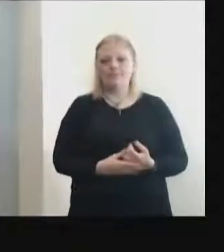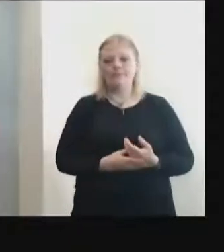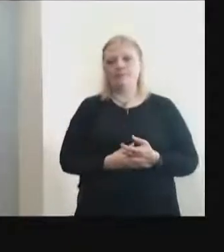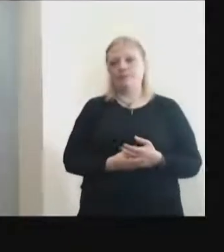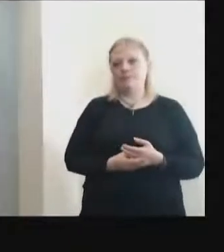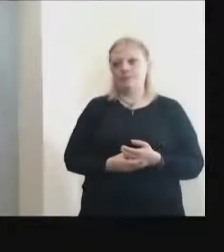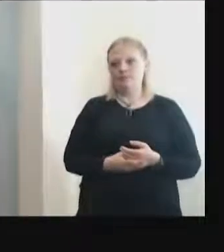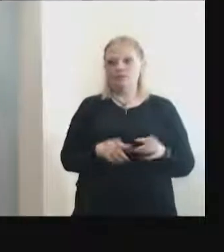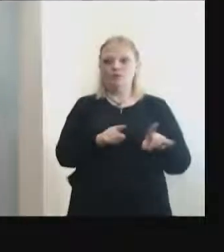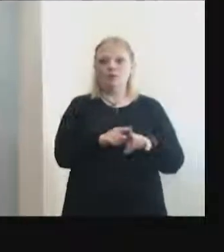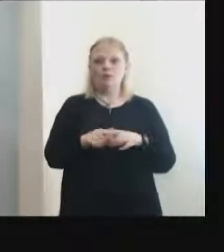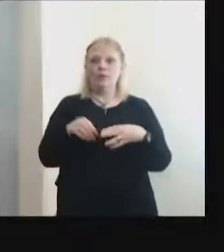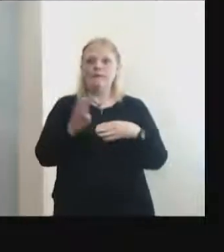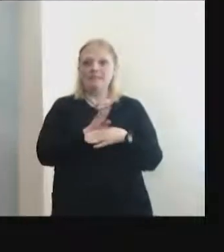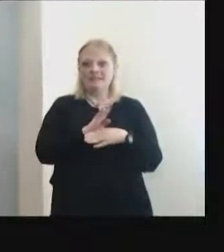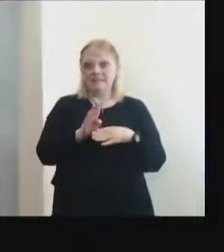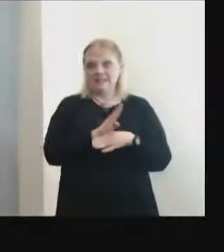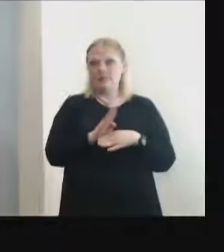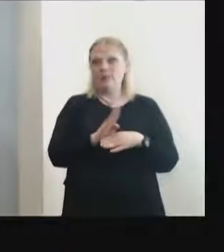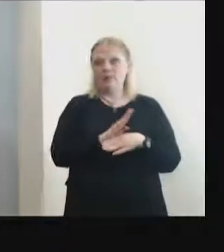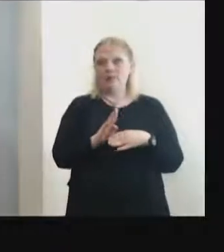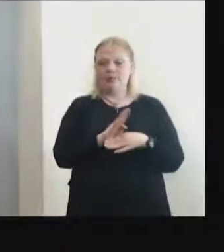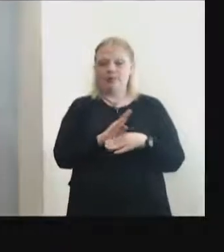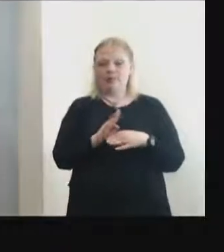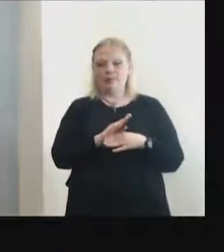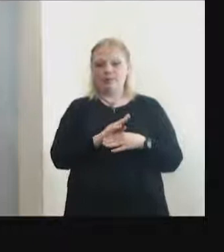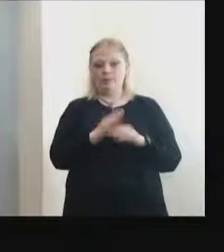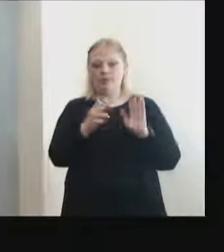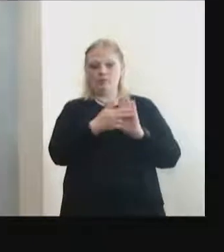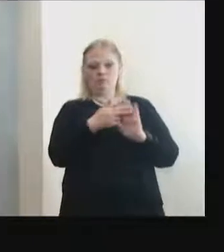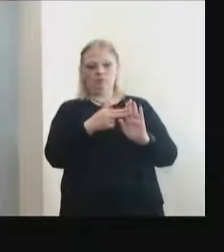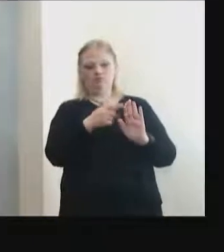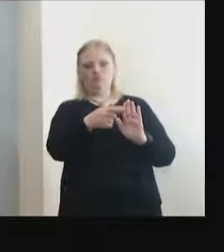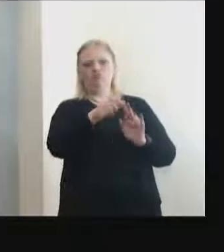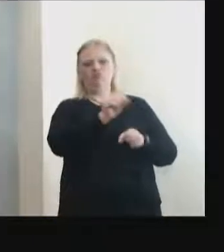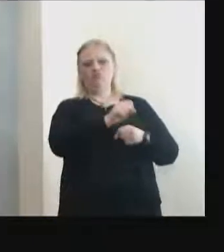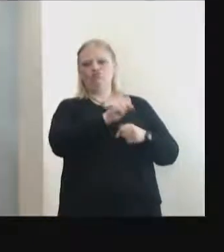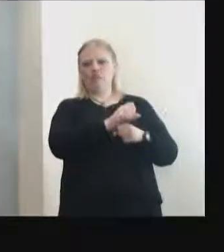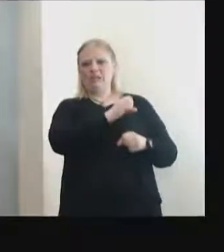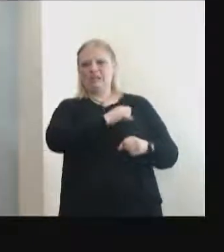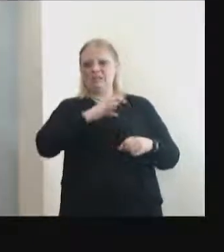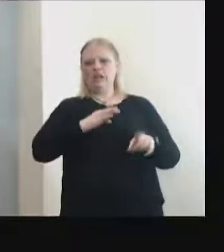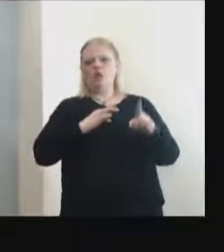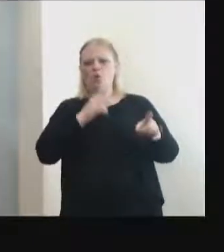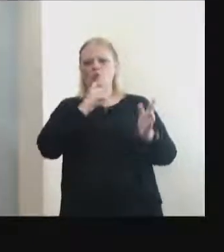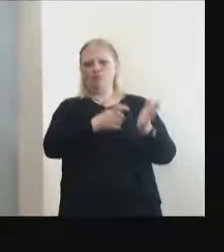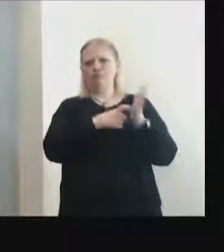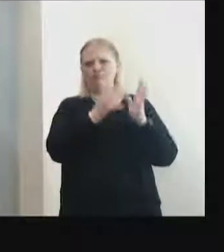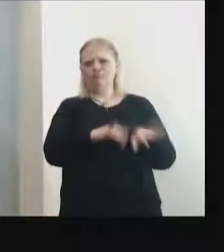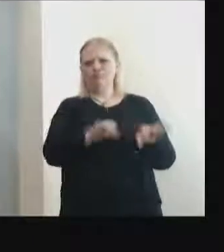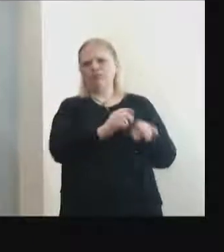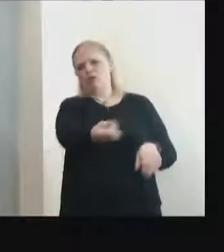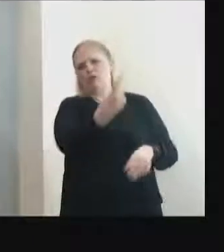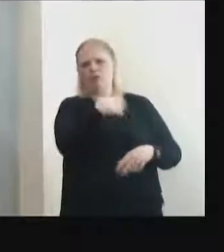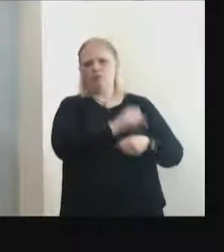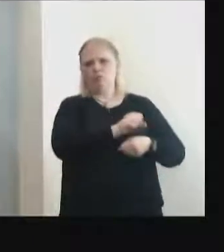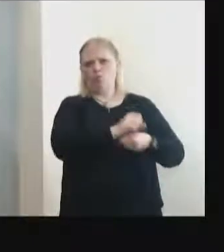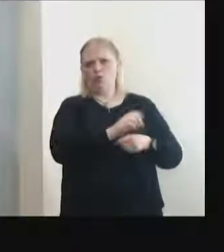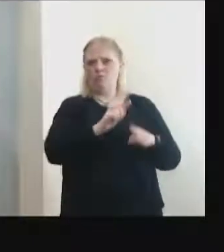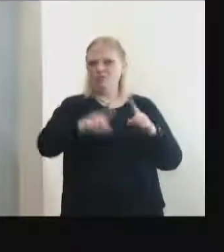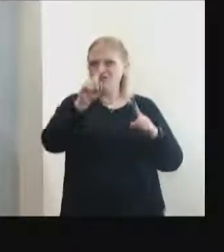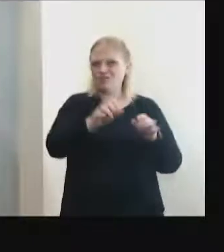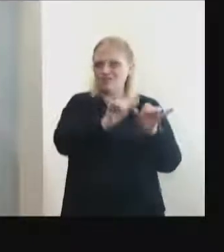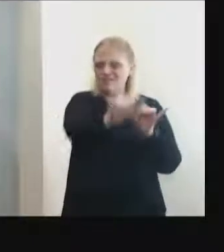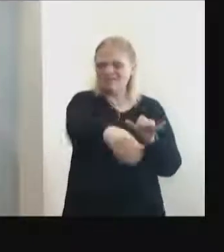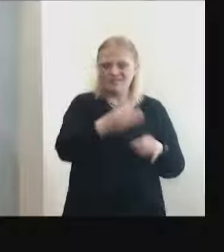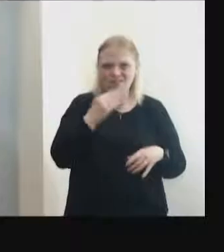is, businesses are deeming employees essential and having them come to work when they really should be in